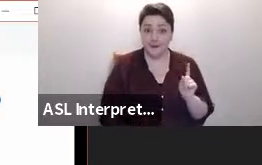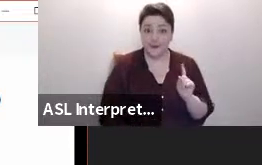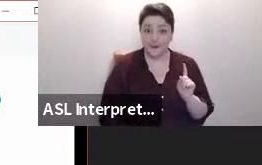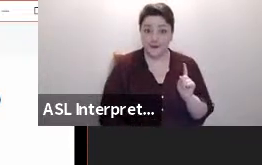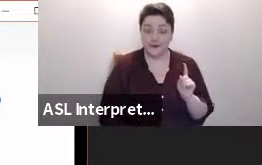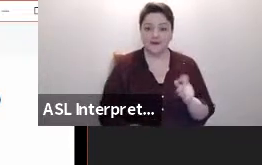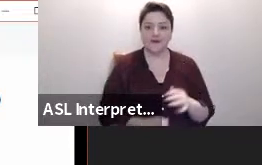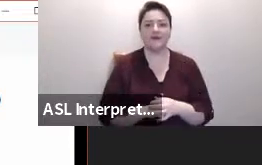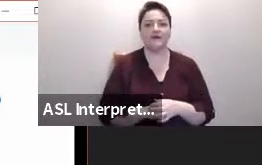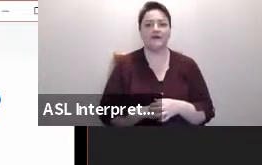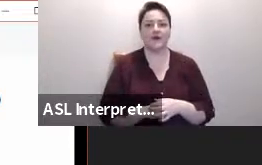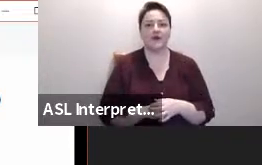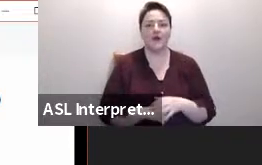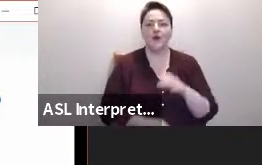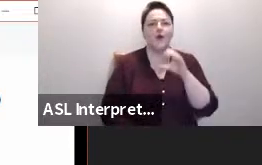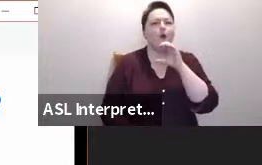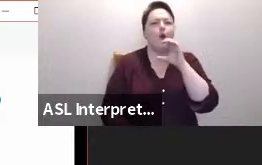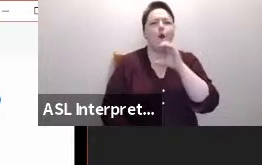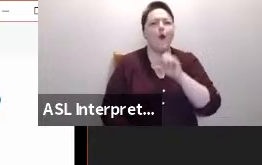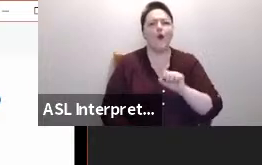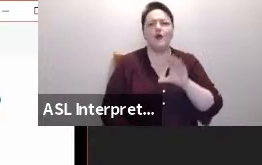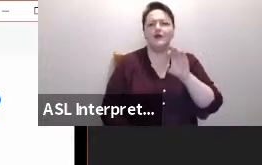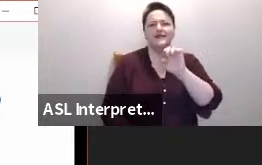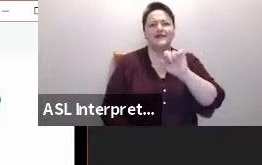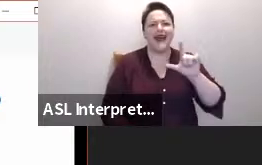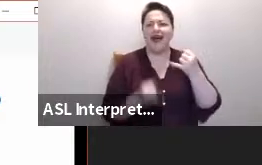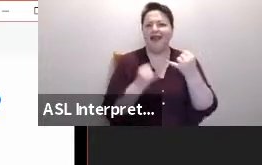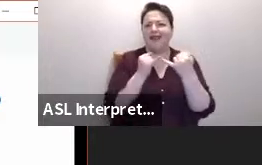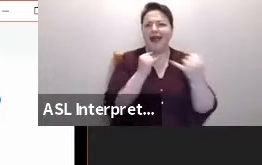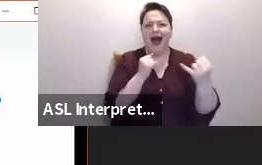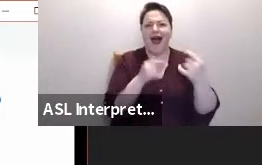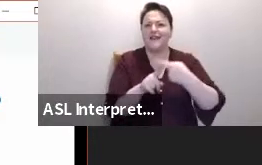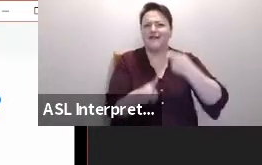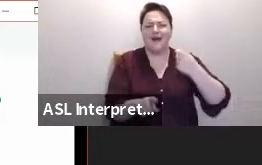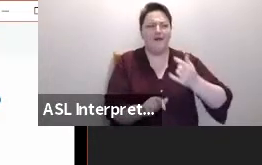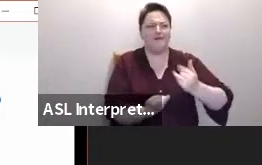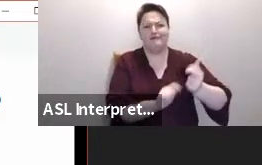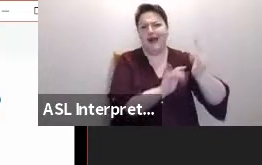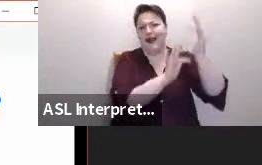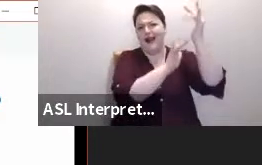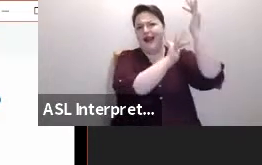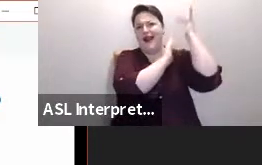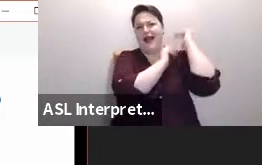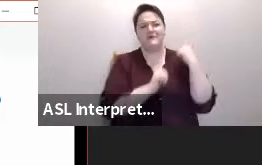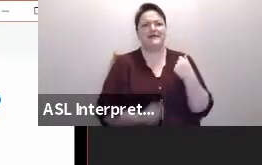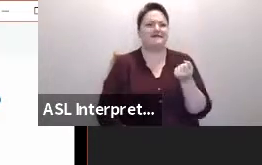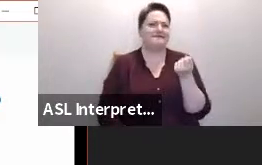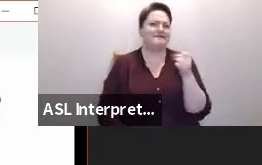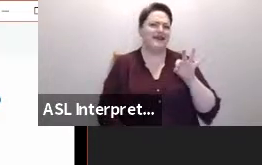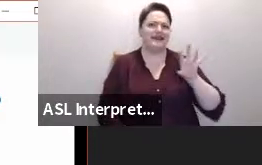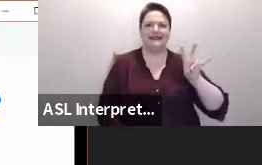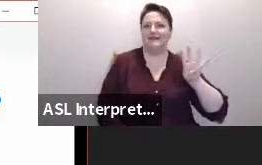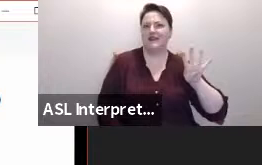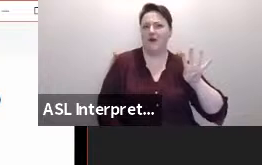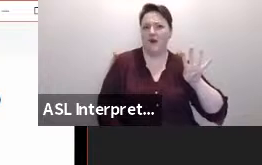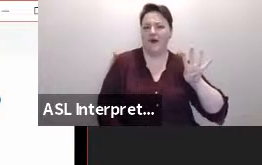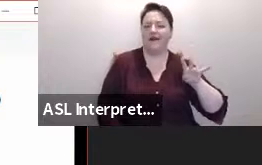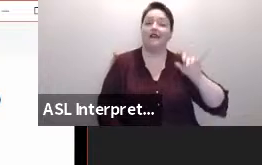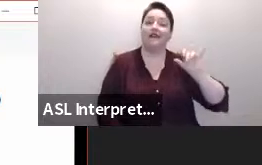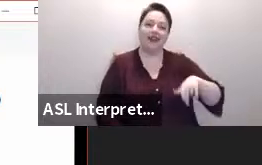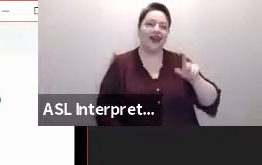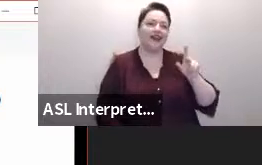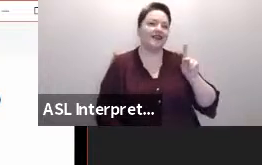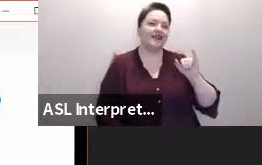it's an old cell line from, I believe, 1974. It's a kidney cell line that was used in the